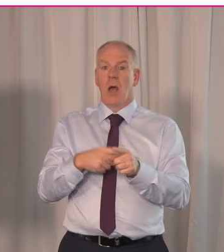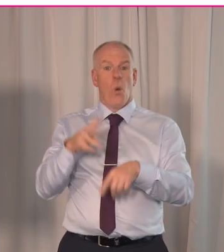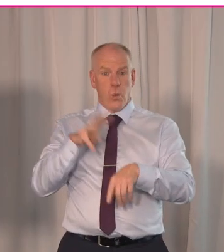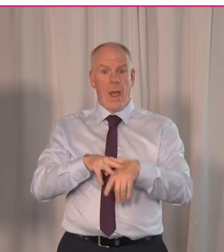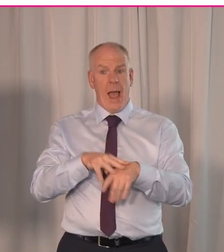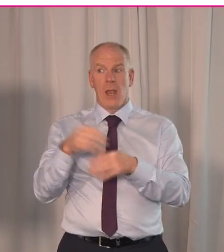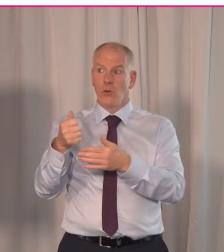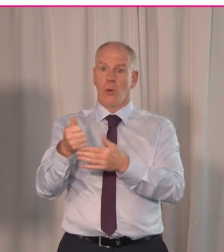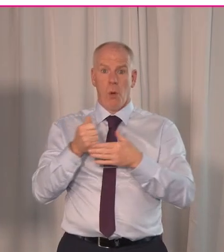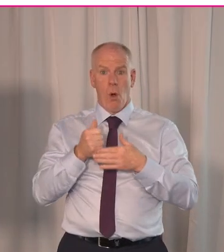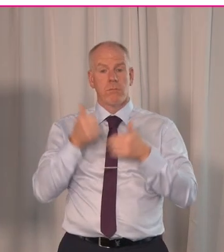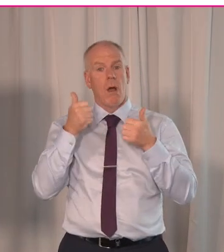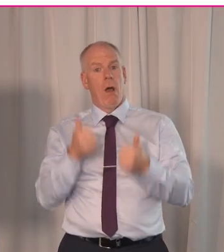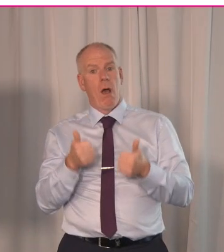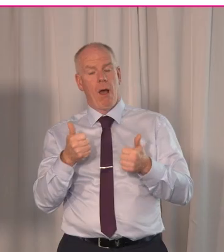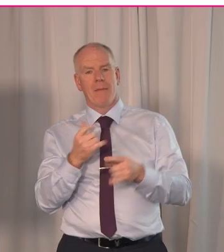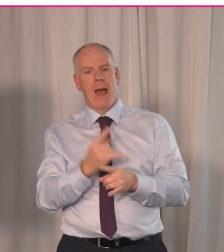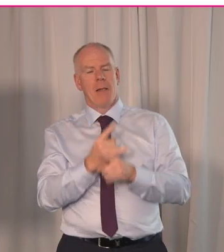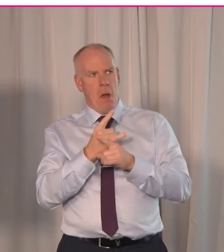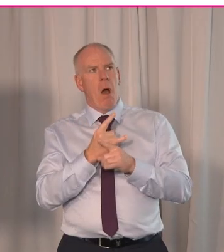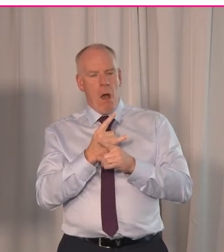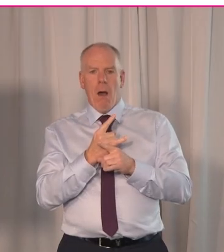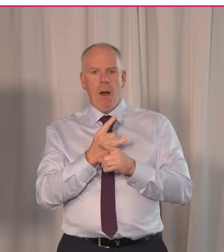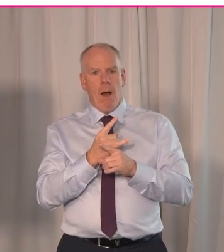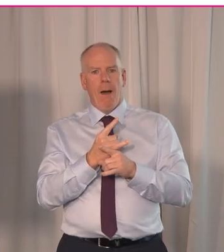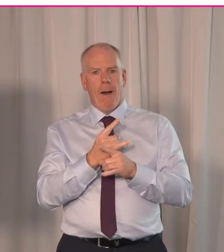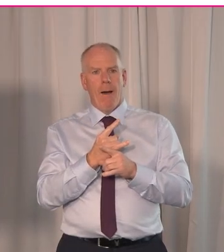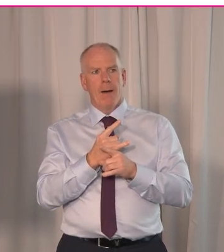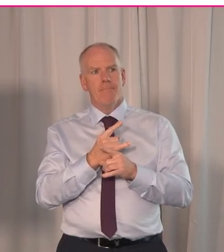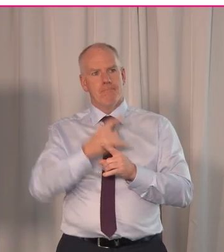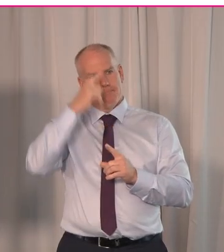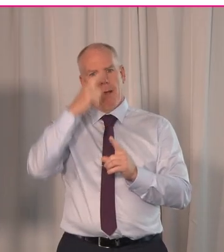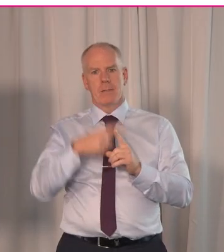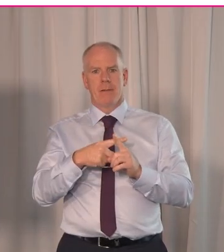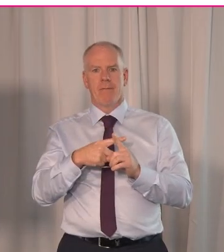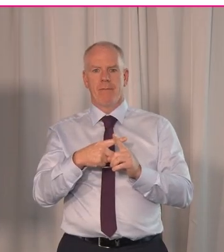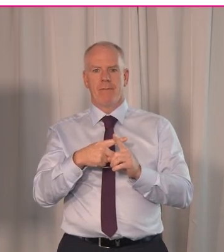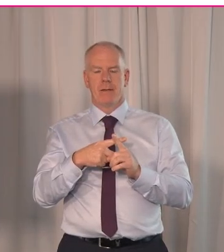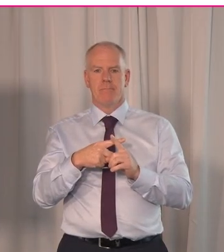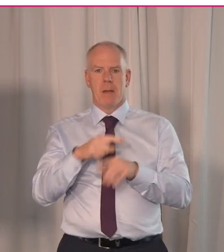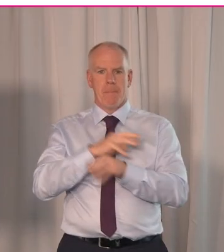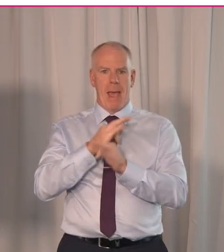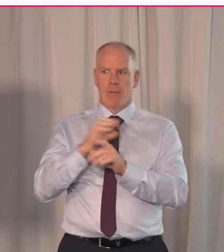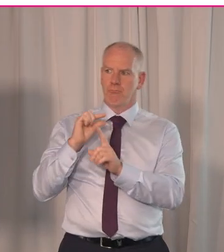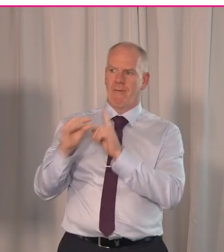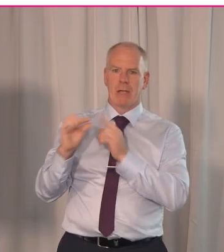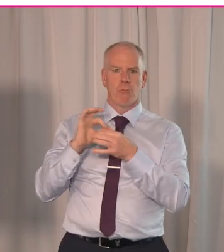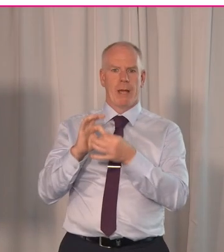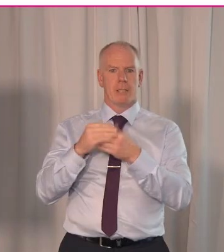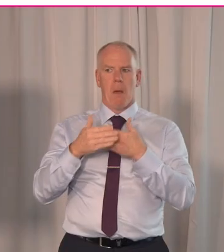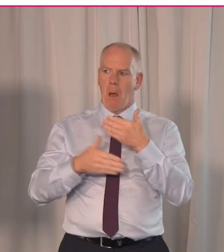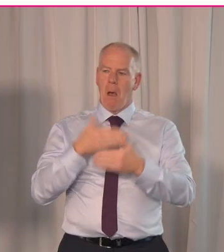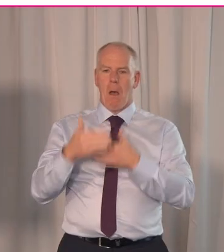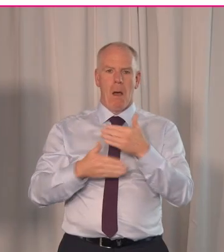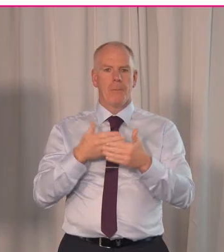and supportive, that might help you have influence good parent-professional relationships on the start of that road. And